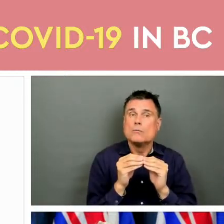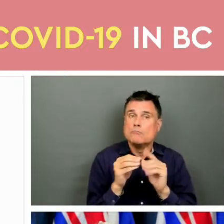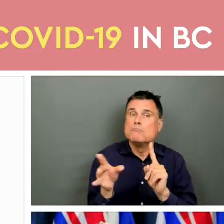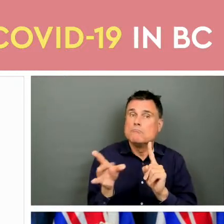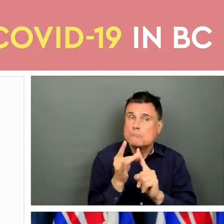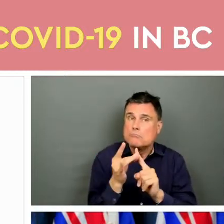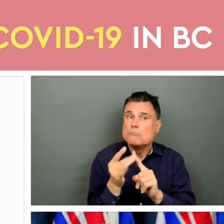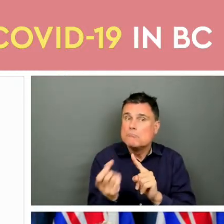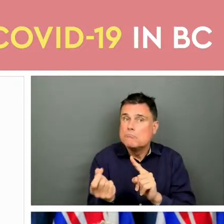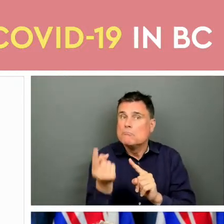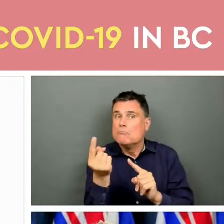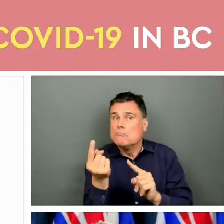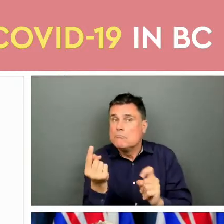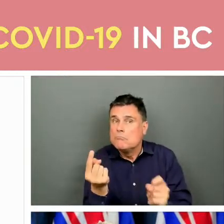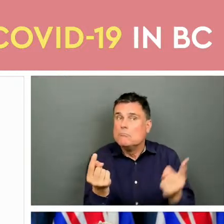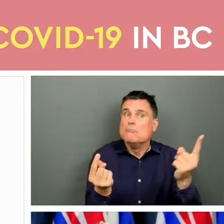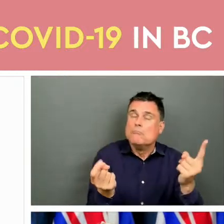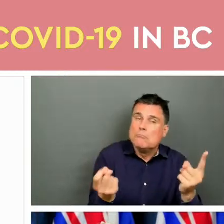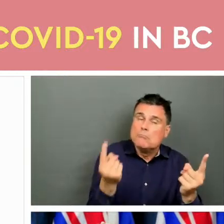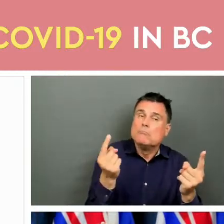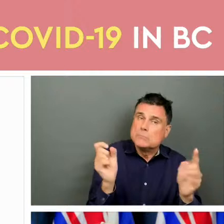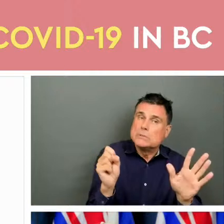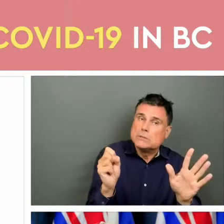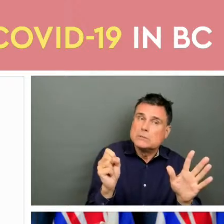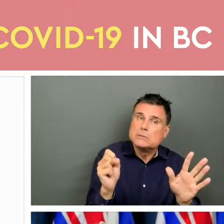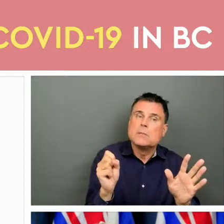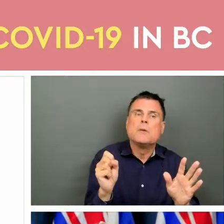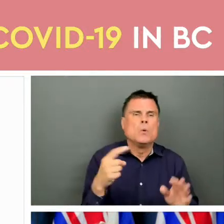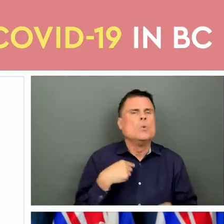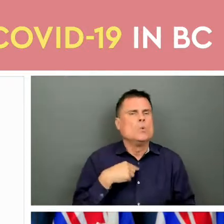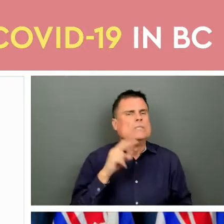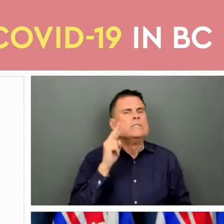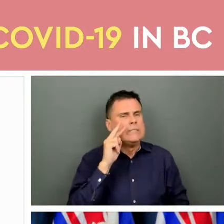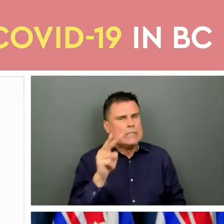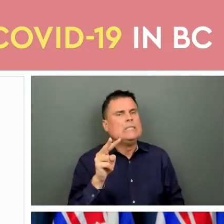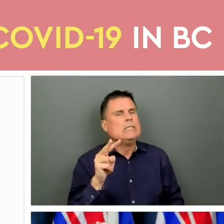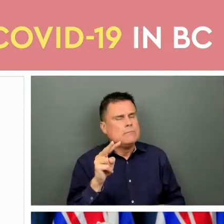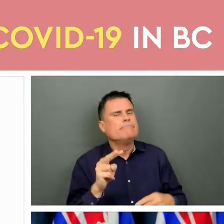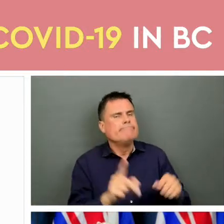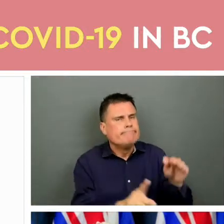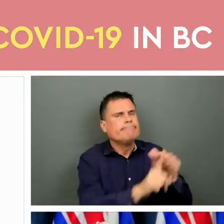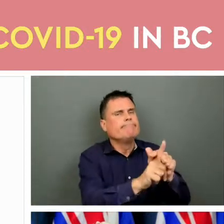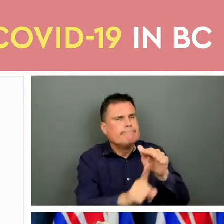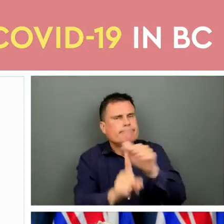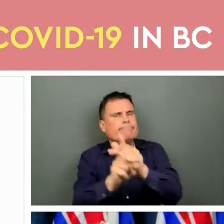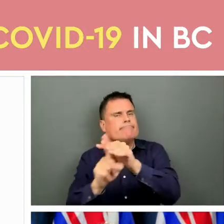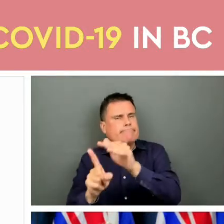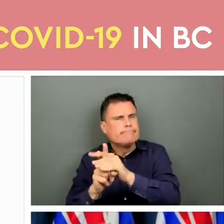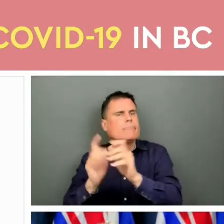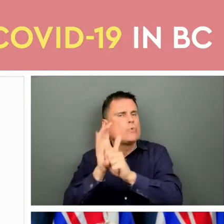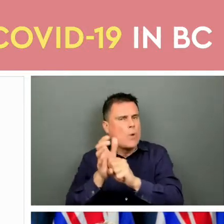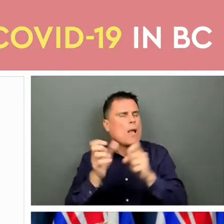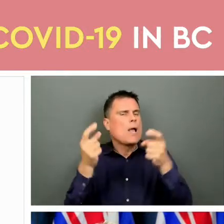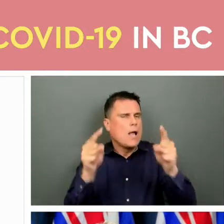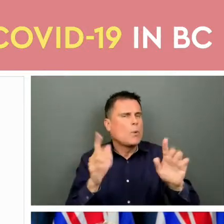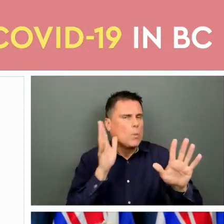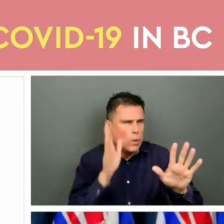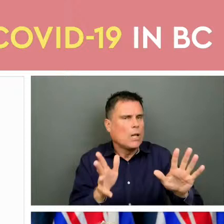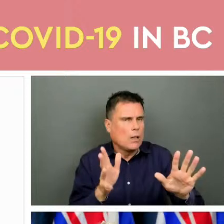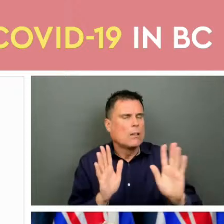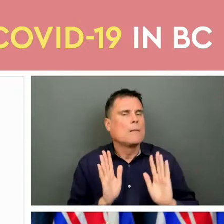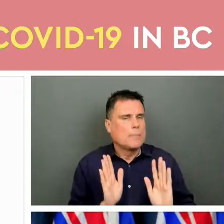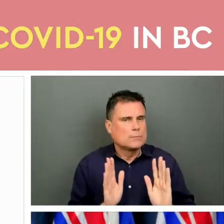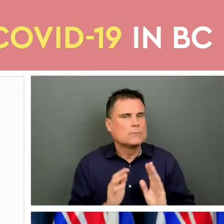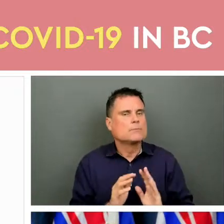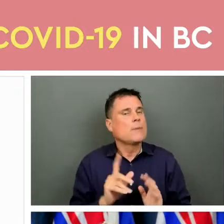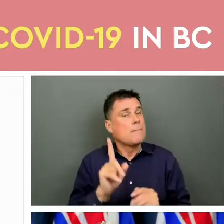next few weeks, we are likely to see more cases arise, but they're not going to be widely transmitted in